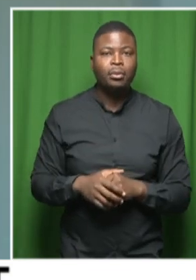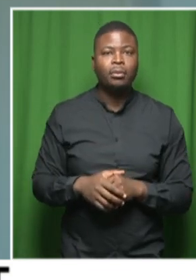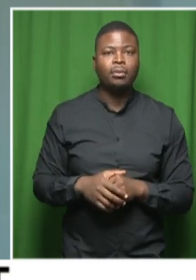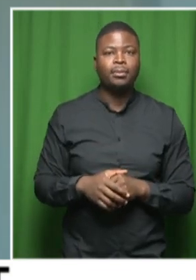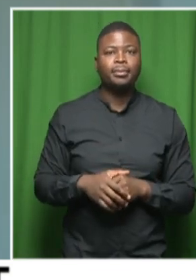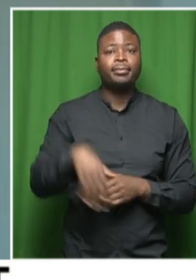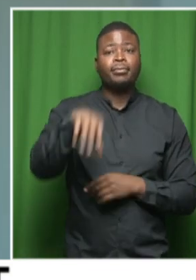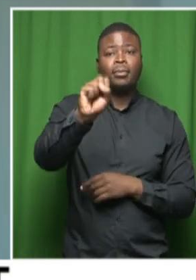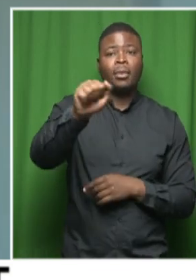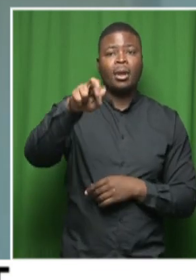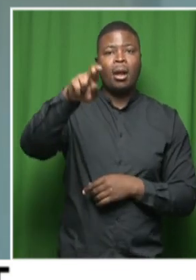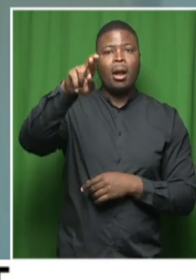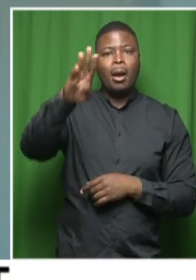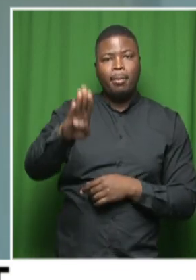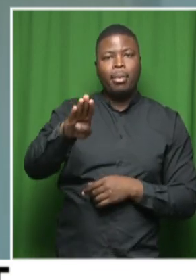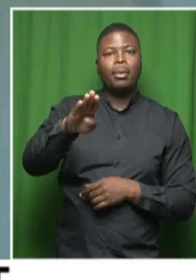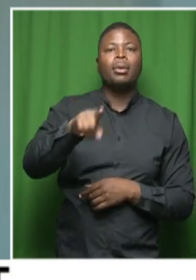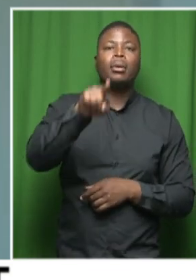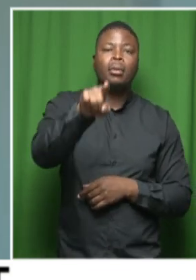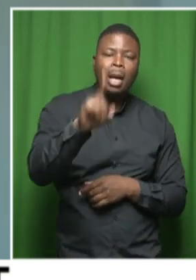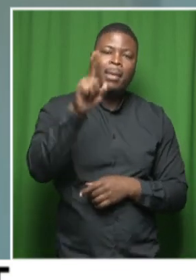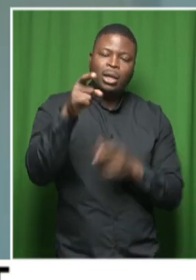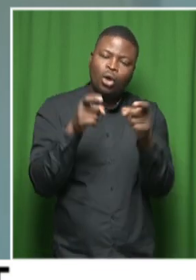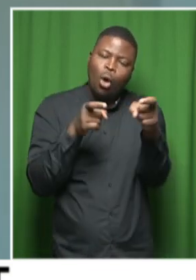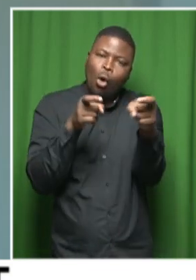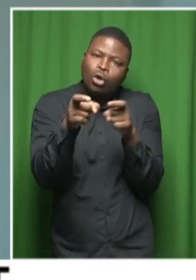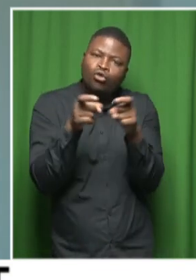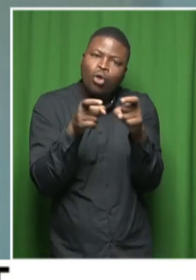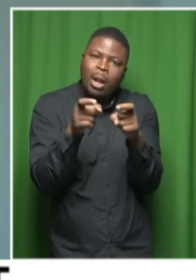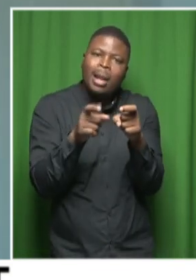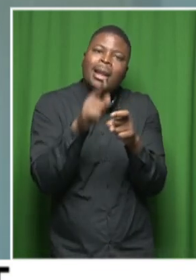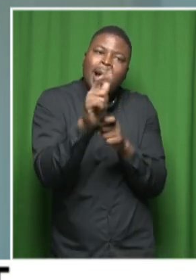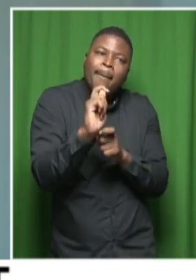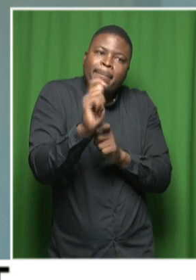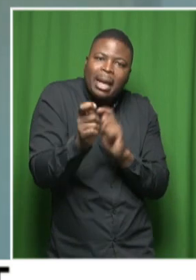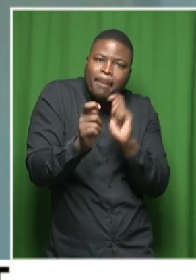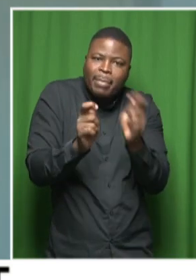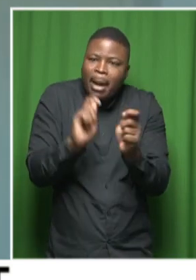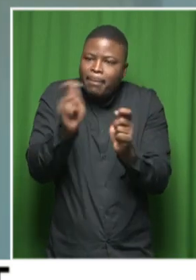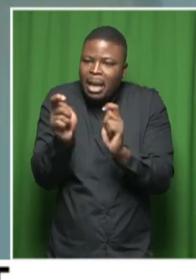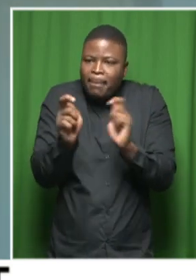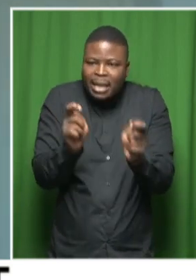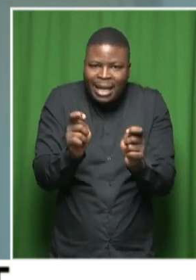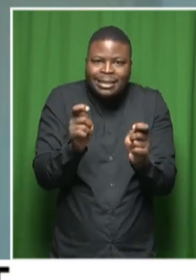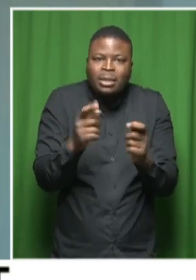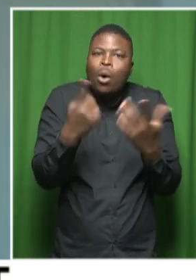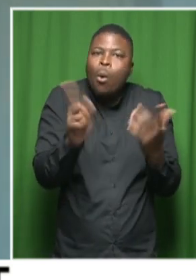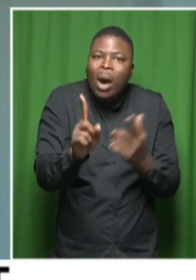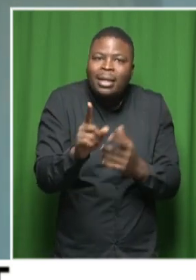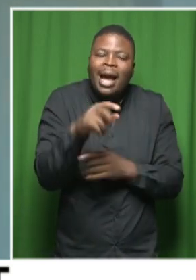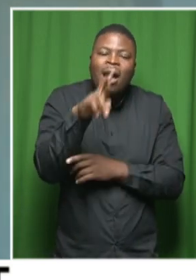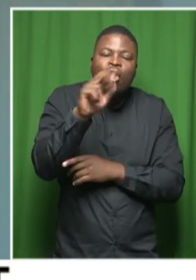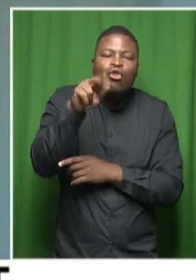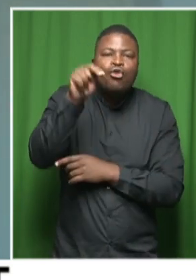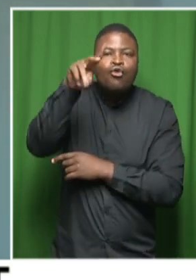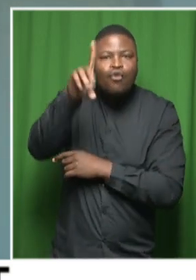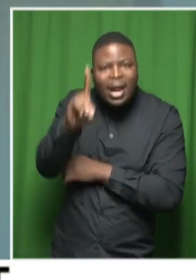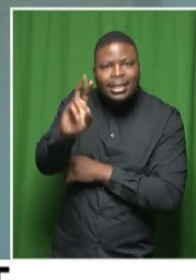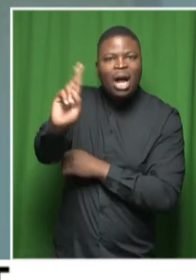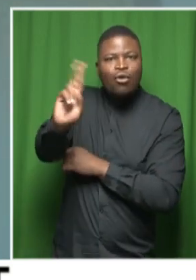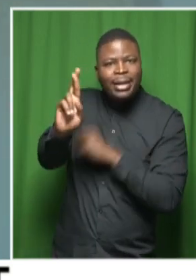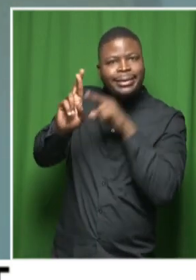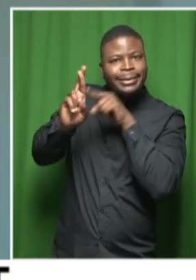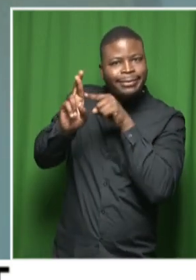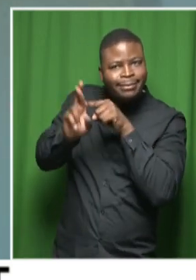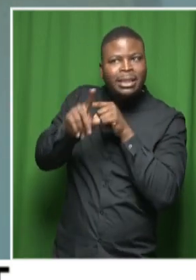make sure that it controls the price, the price of the currency, including balanced